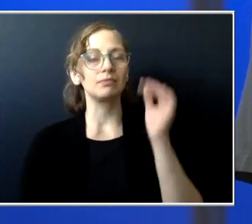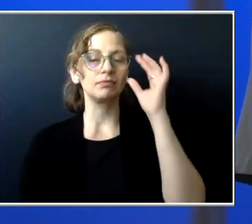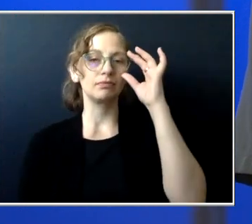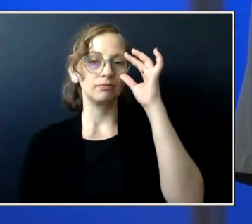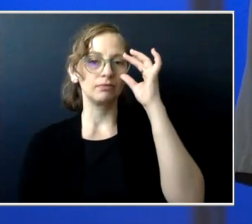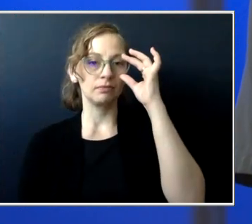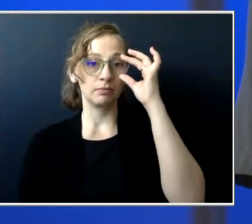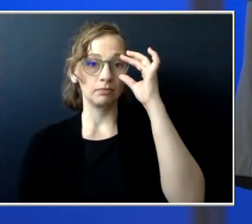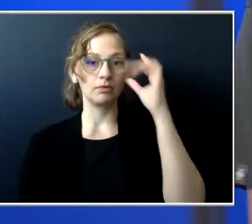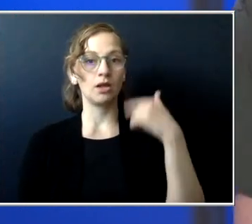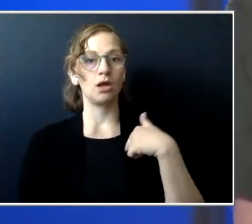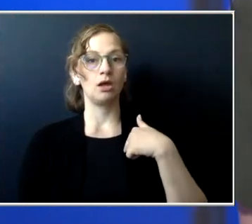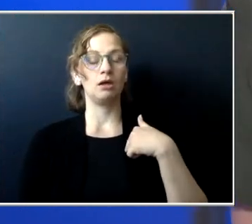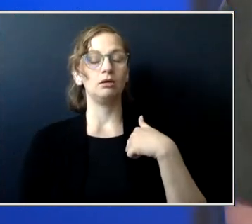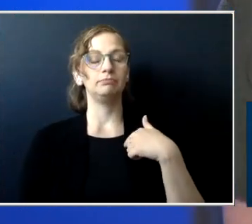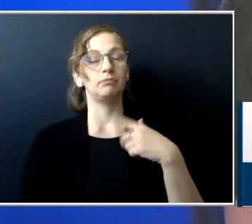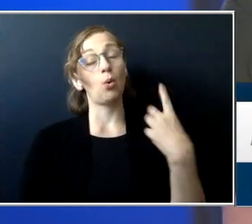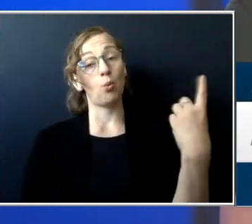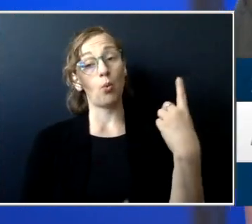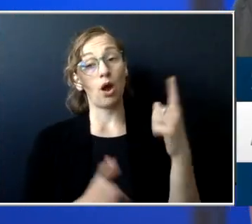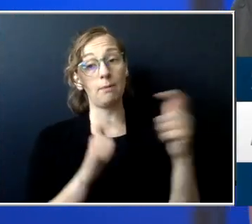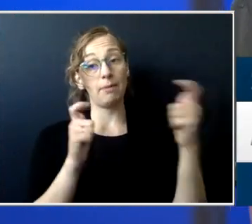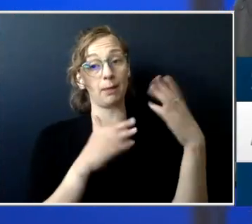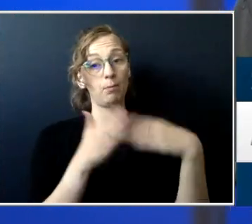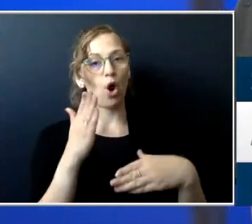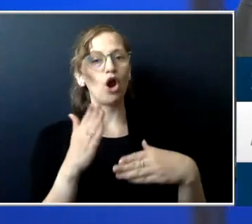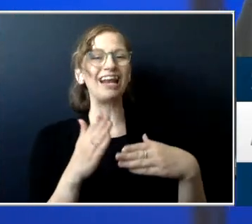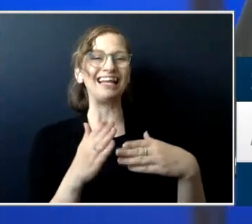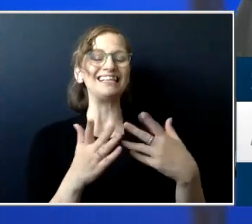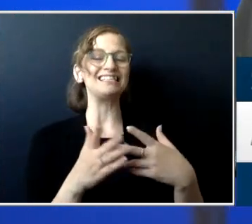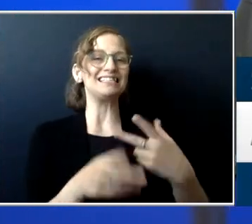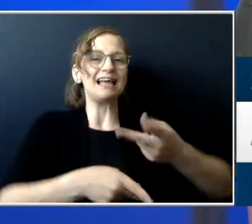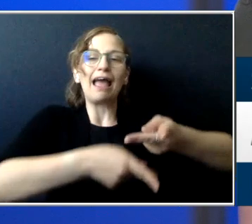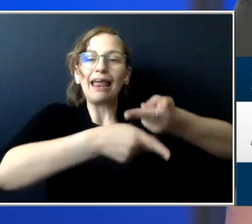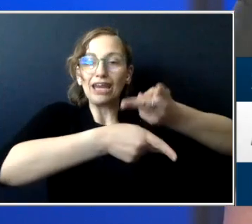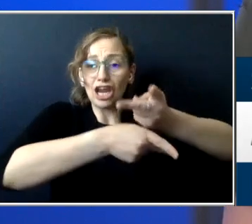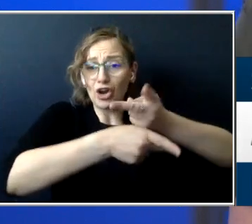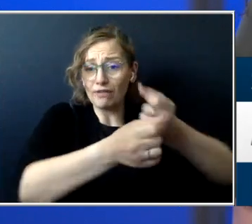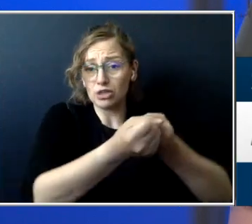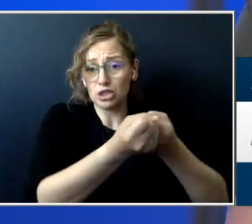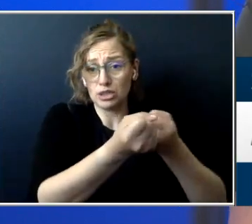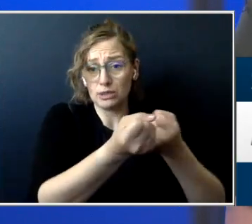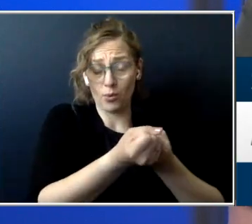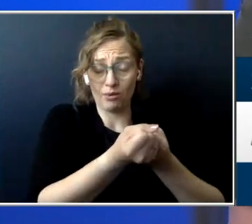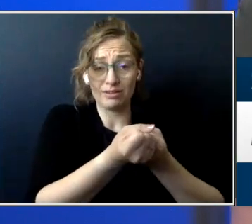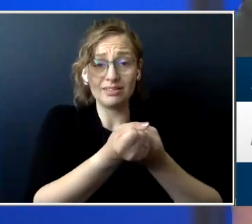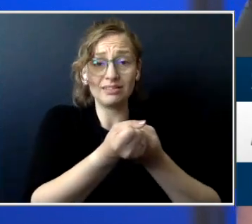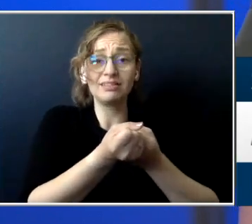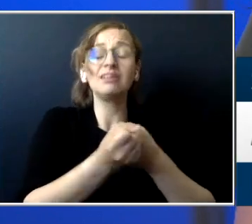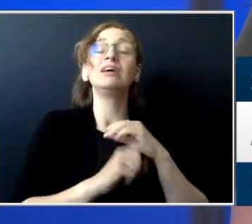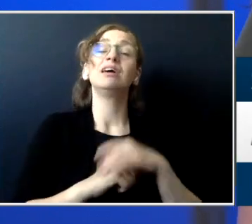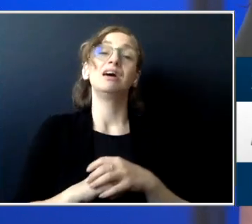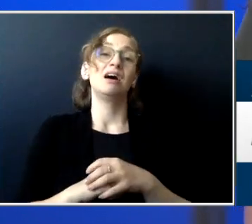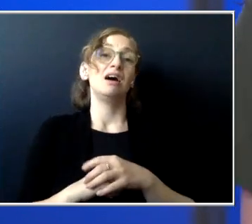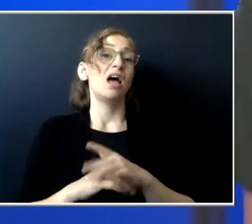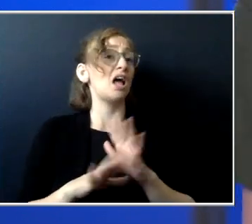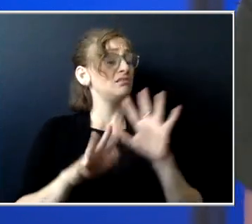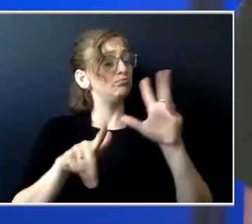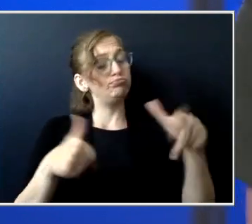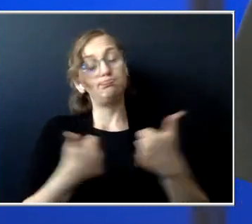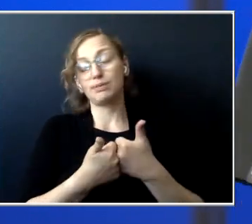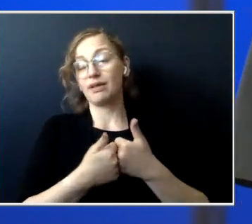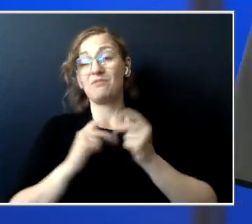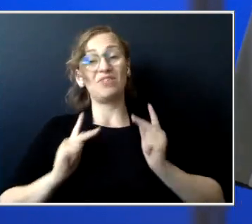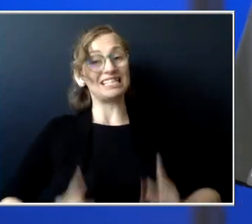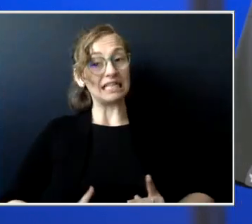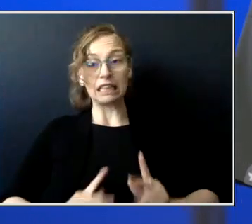big component of it is the caregiver support. This is very hard physically, emotionally. It's an entire lifestyle change